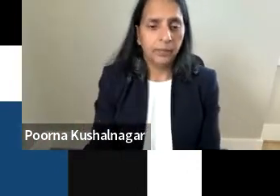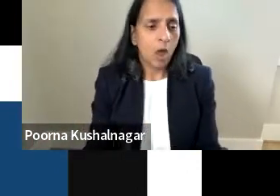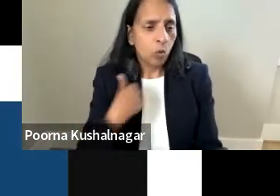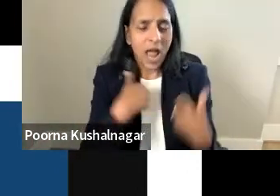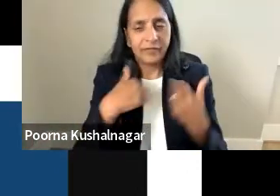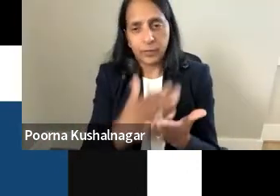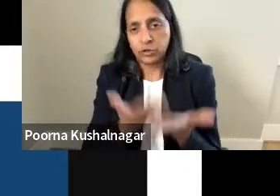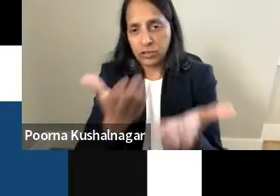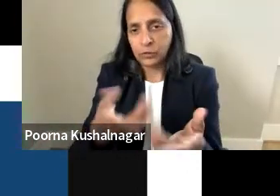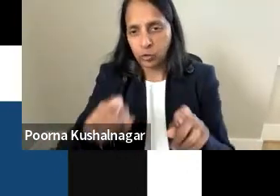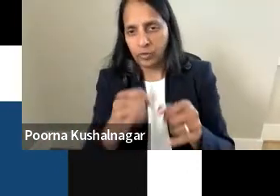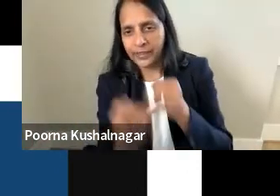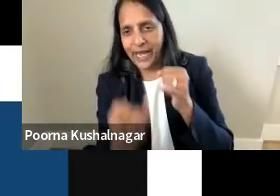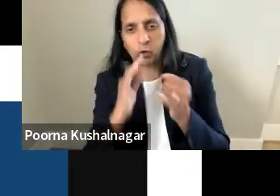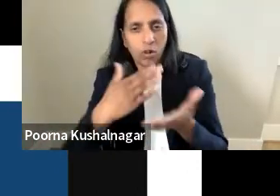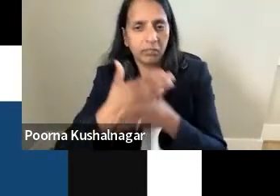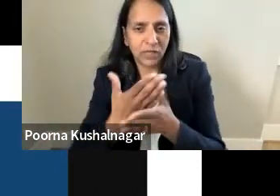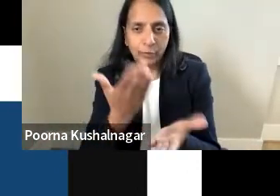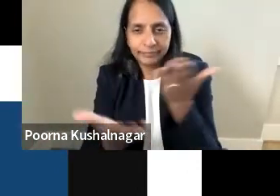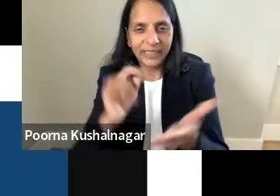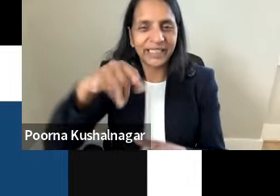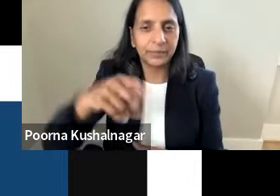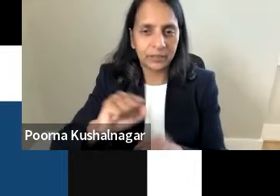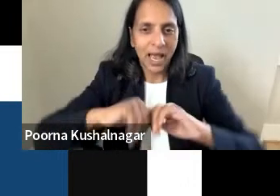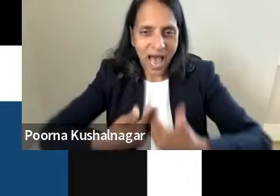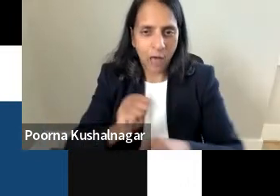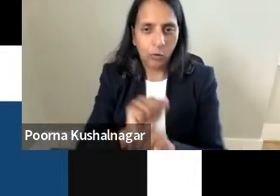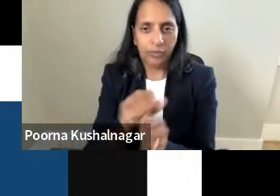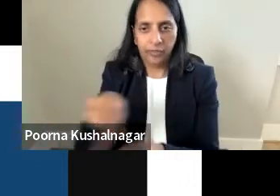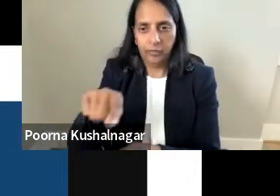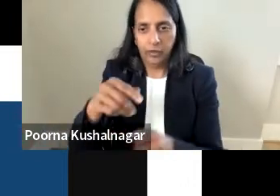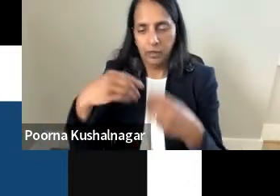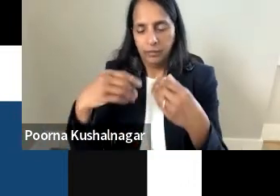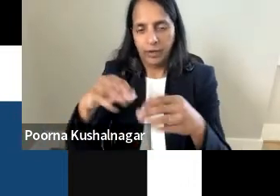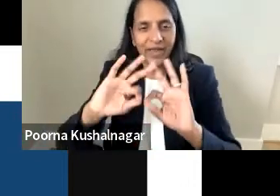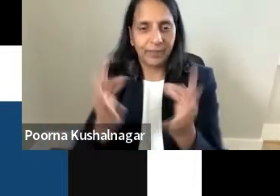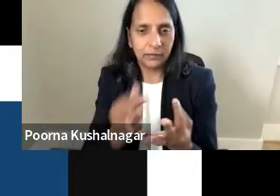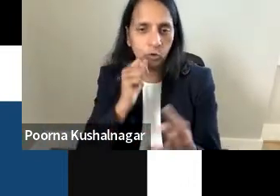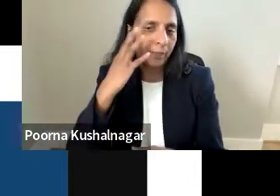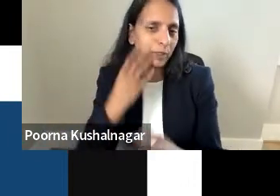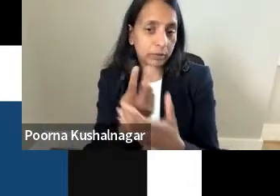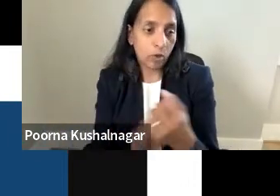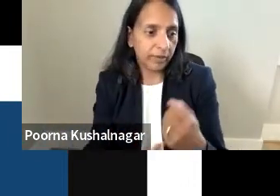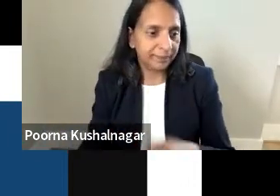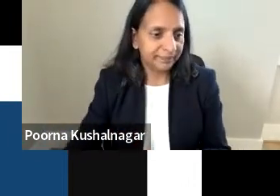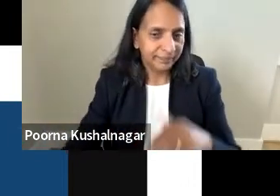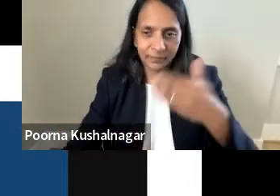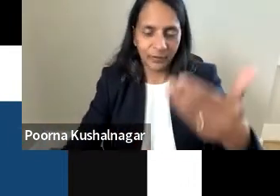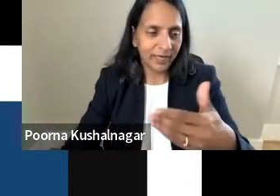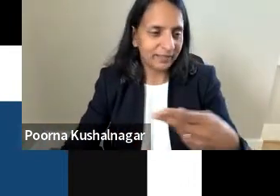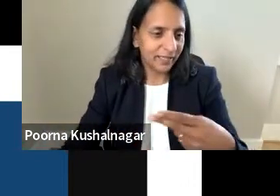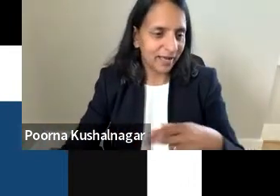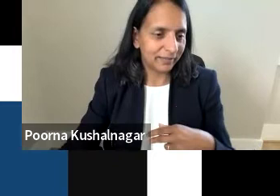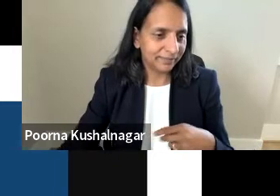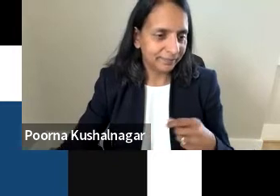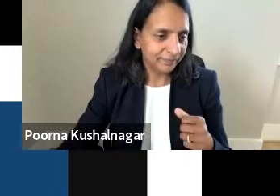experience communication neglect and what happens to those adults. And so we have some suggestions that I will share and some tips on how to work with that population